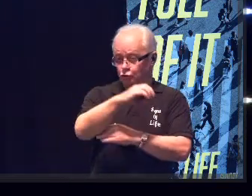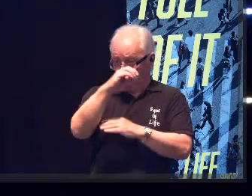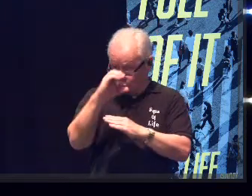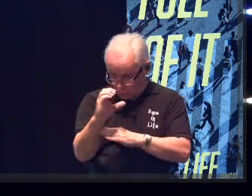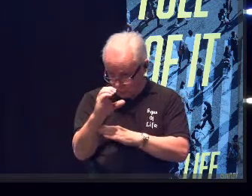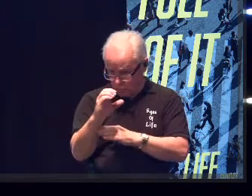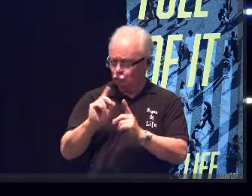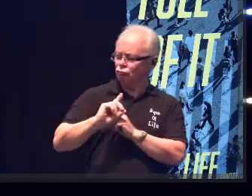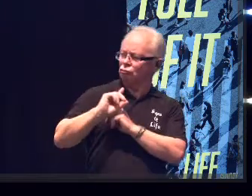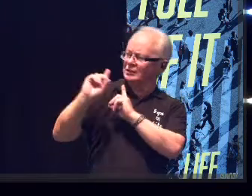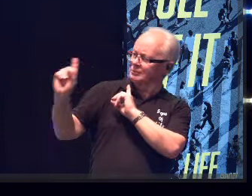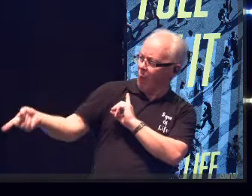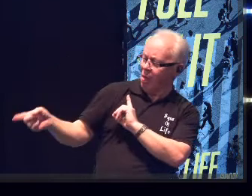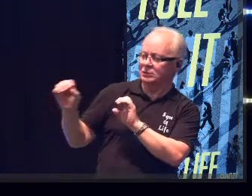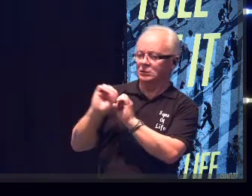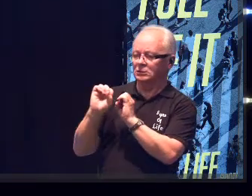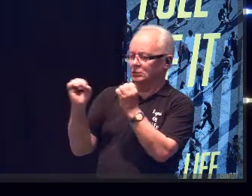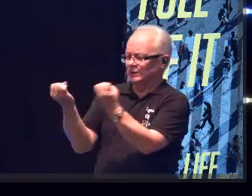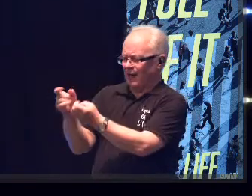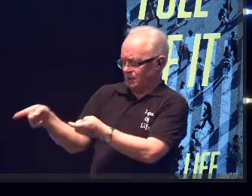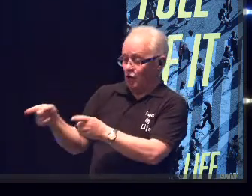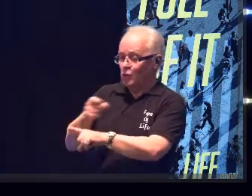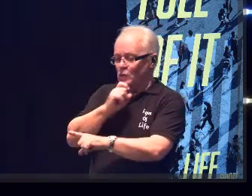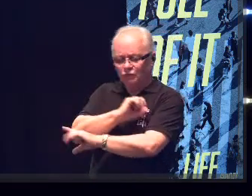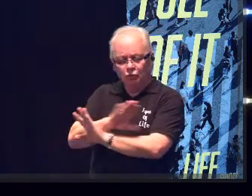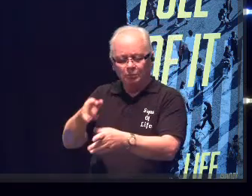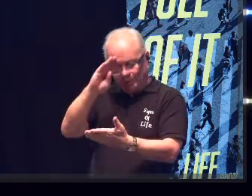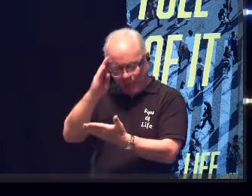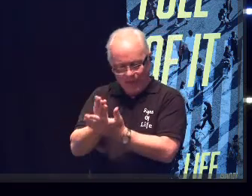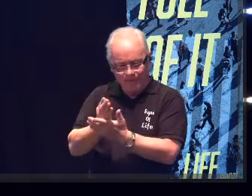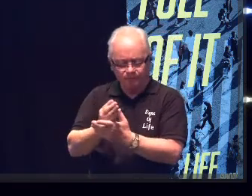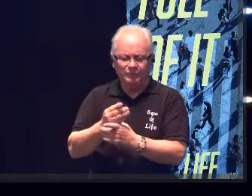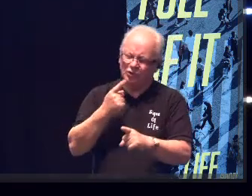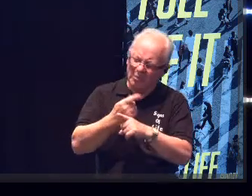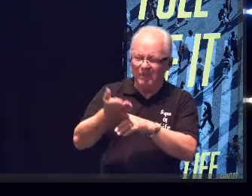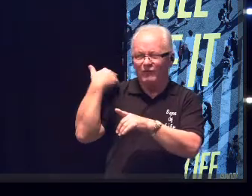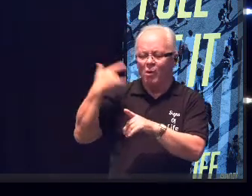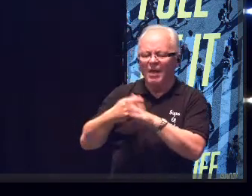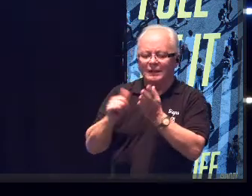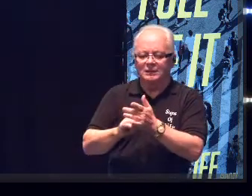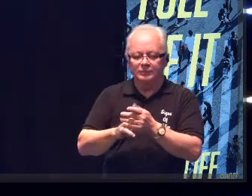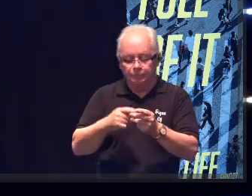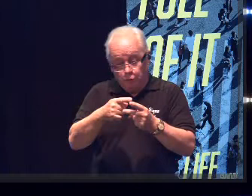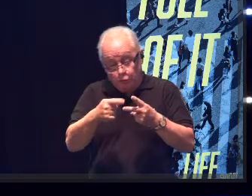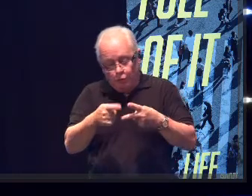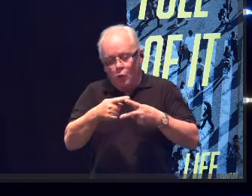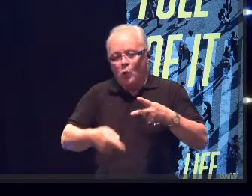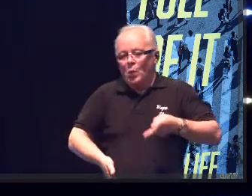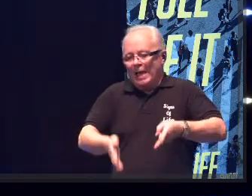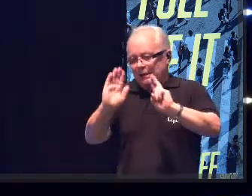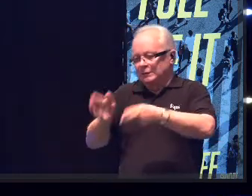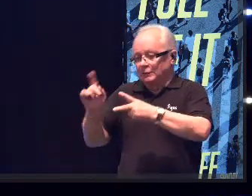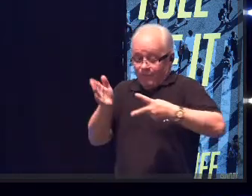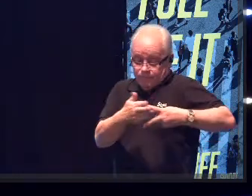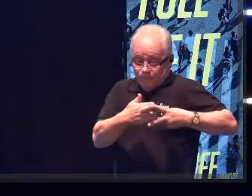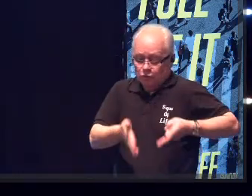different ways. And we've talked a little bit about this before. Unfortunately, neither of these two ways has really been right. The first one's